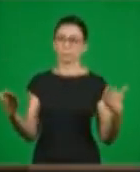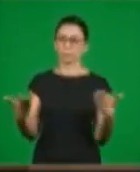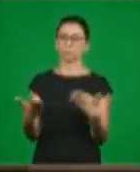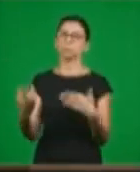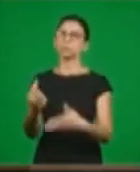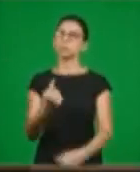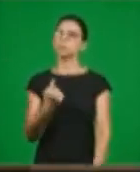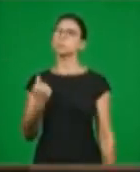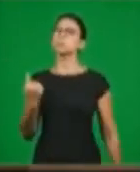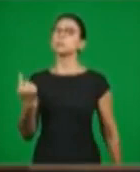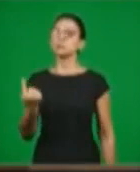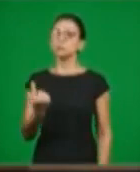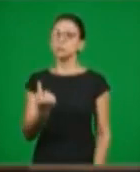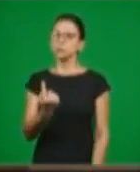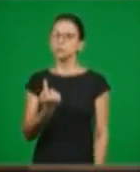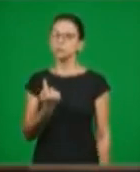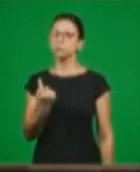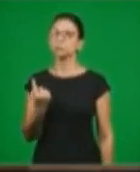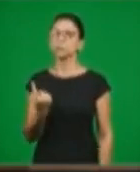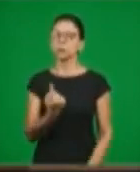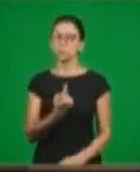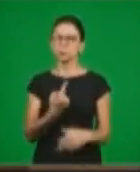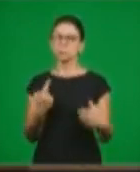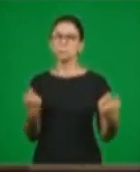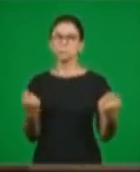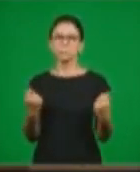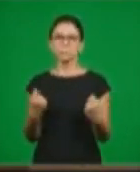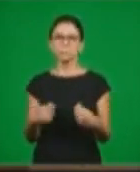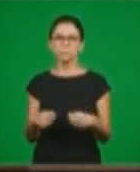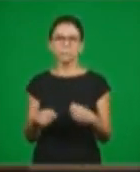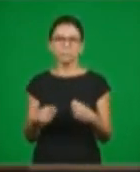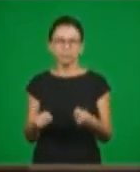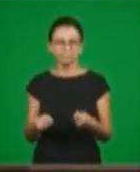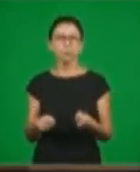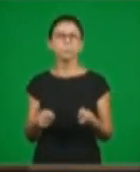this moment, this prophetic moment,